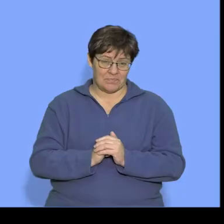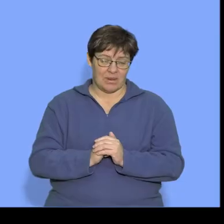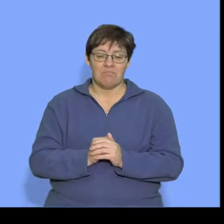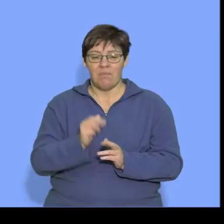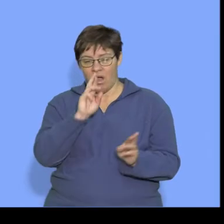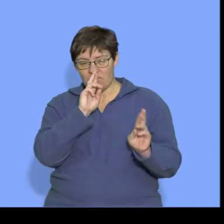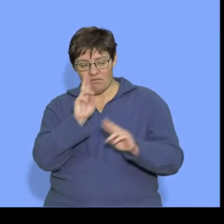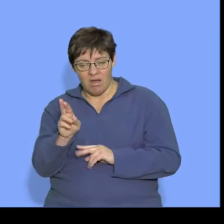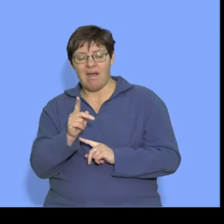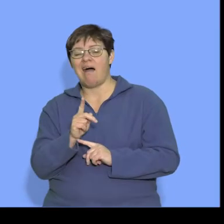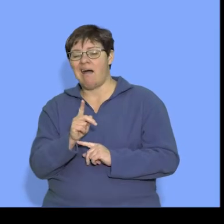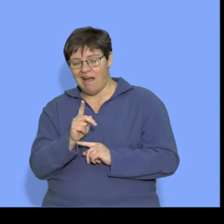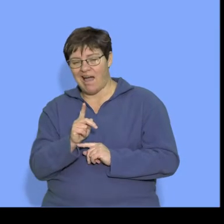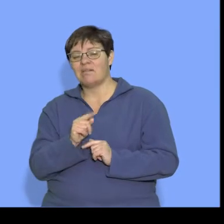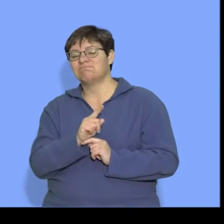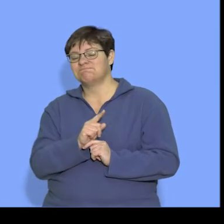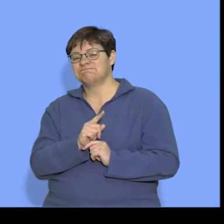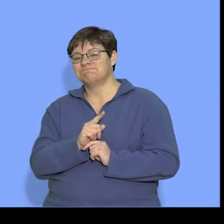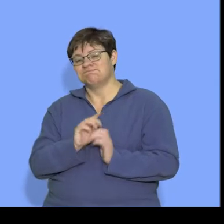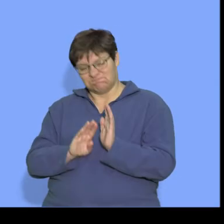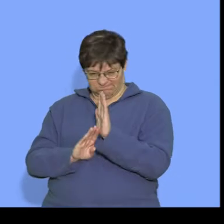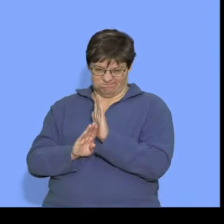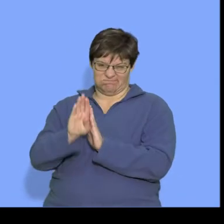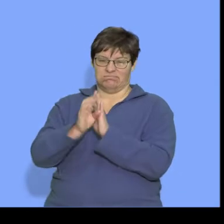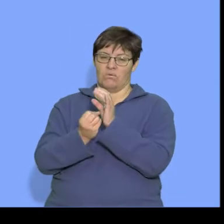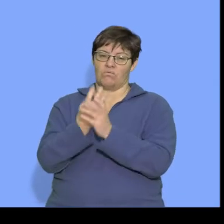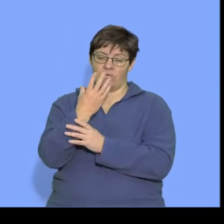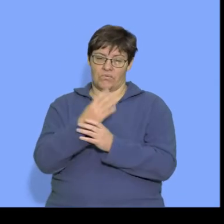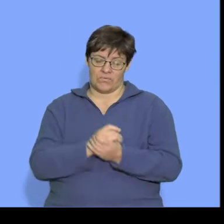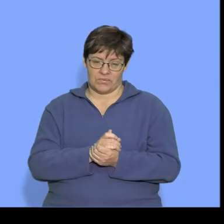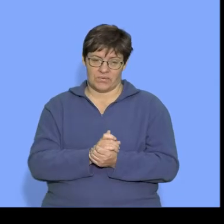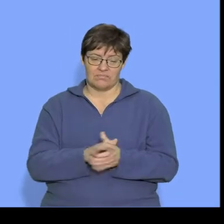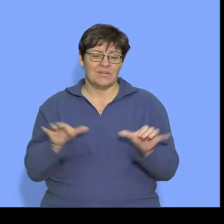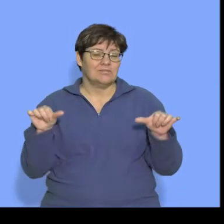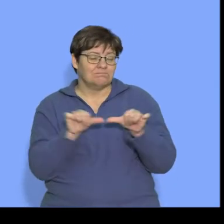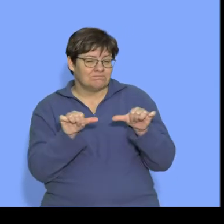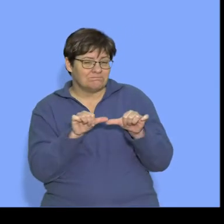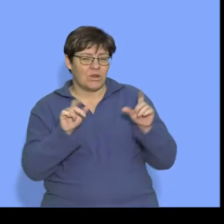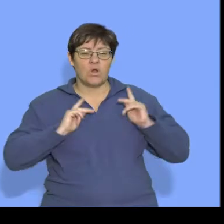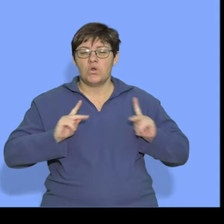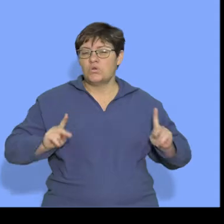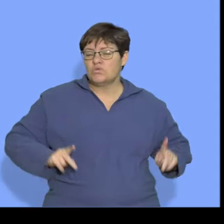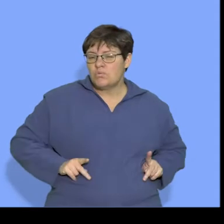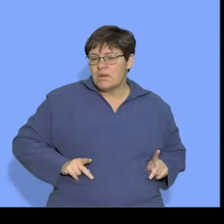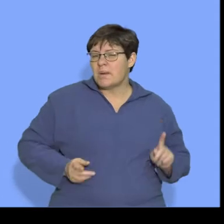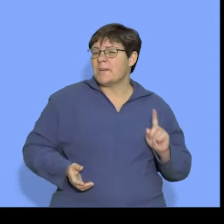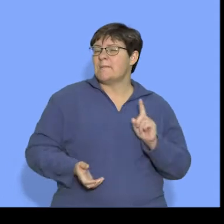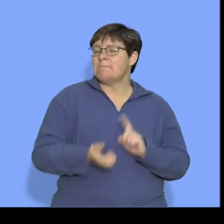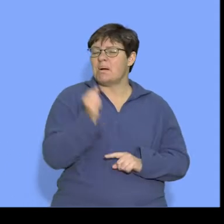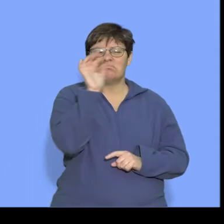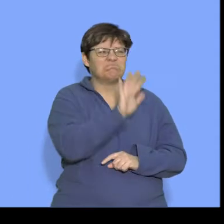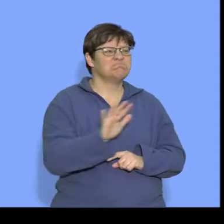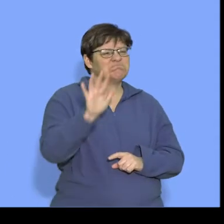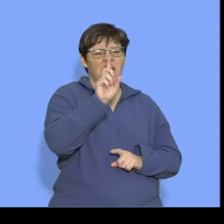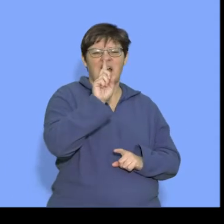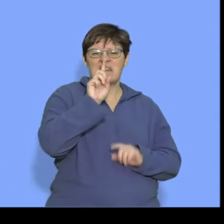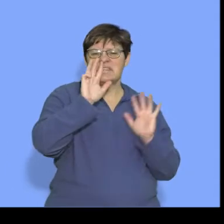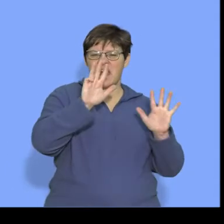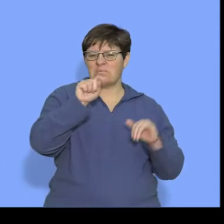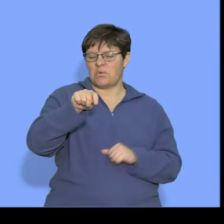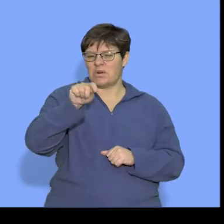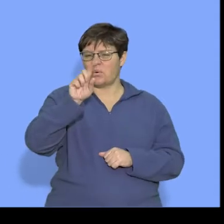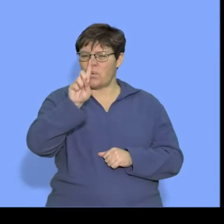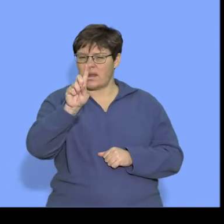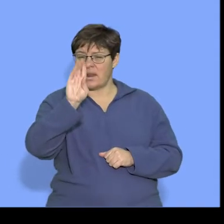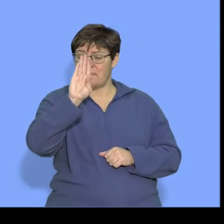as an exponential growth. It is estimated that the human population will reach about 9.1 billion by